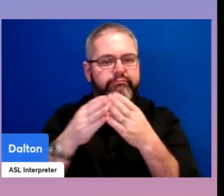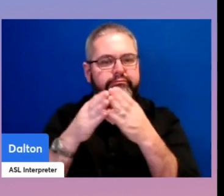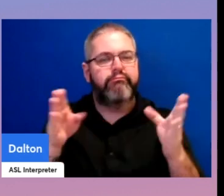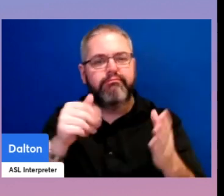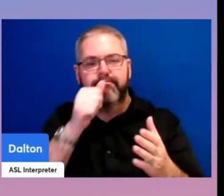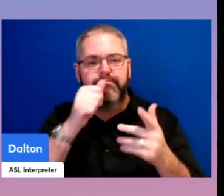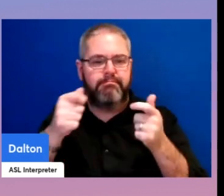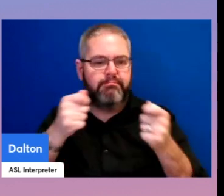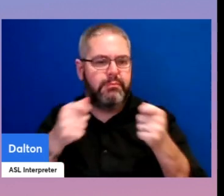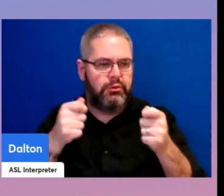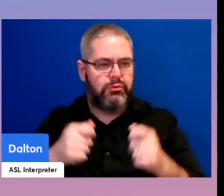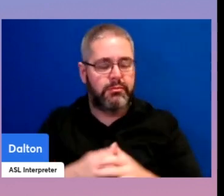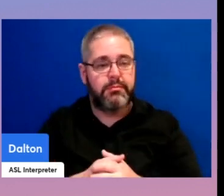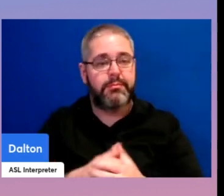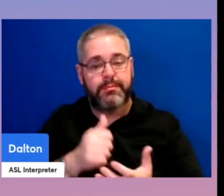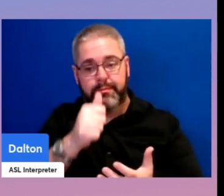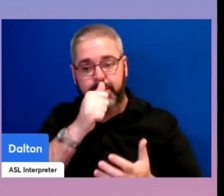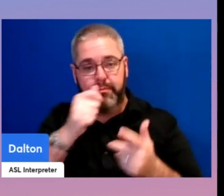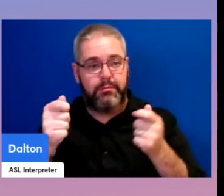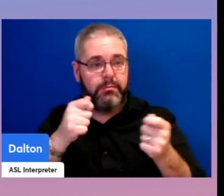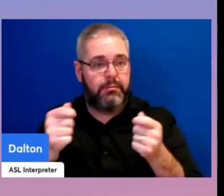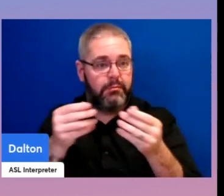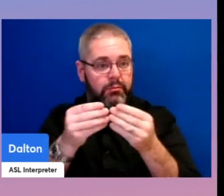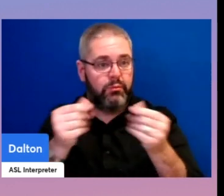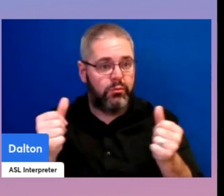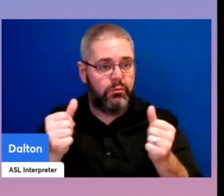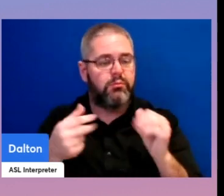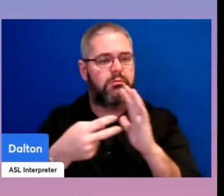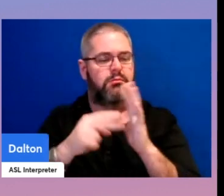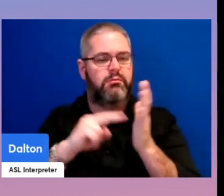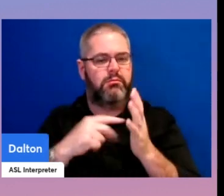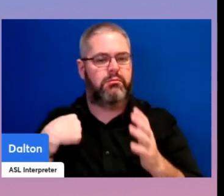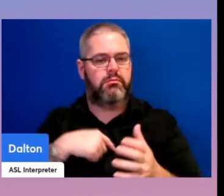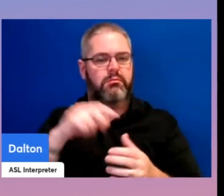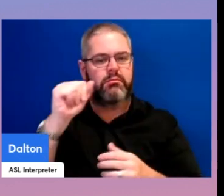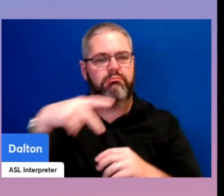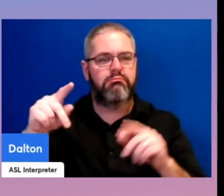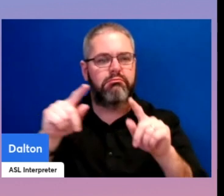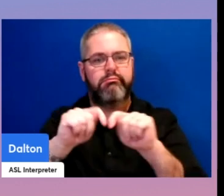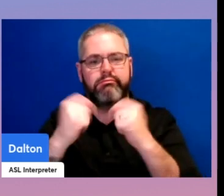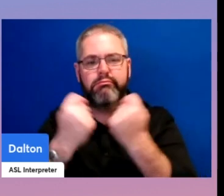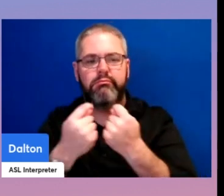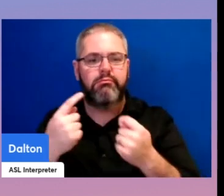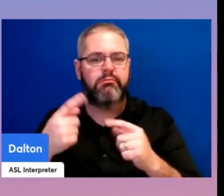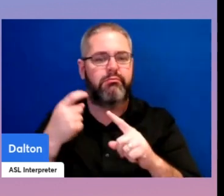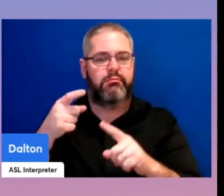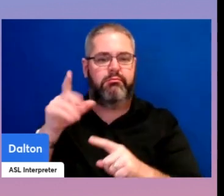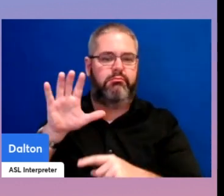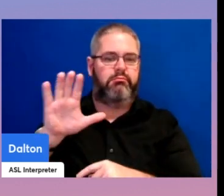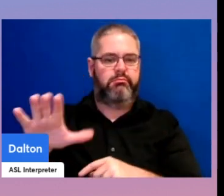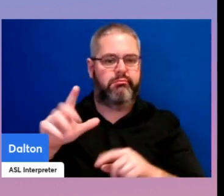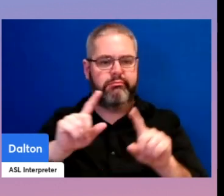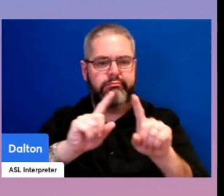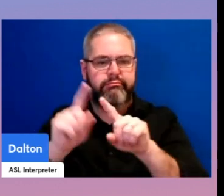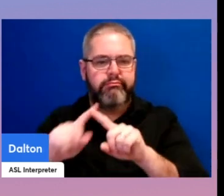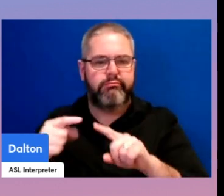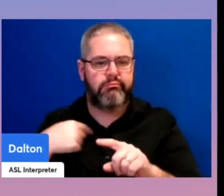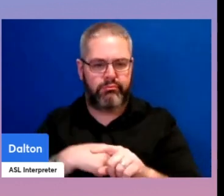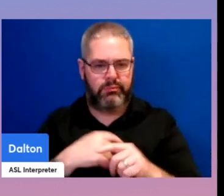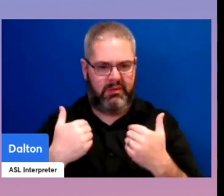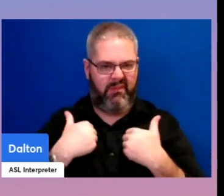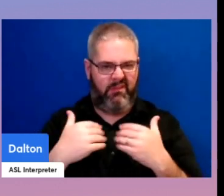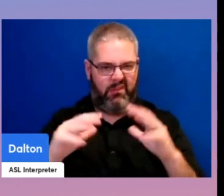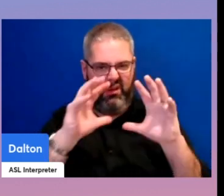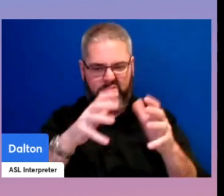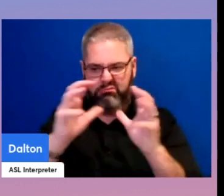unified secret management solution, it liberates application teams from multi-cloud native solutions. But as good as it may seem